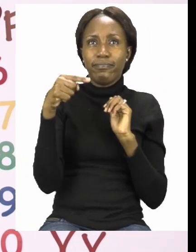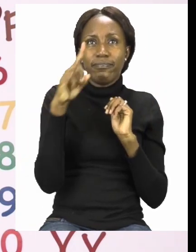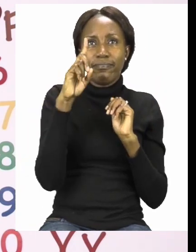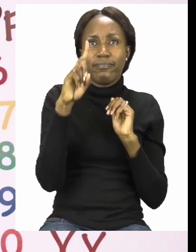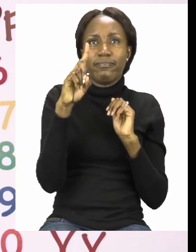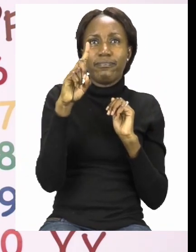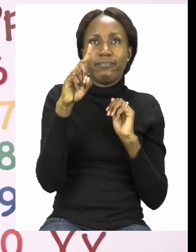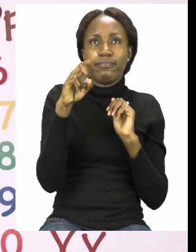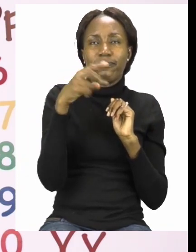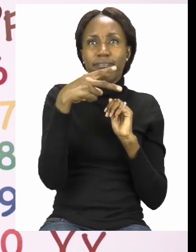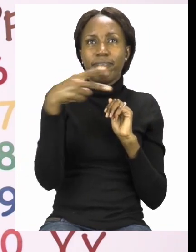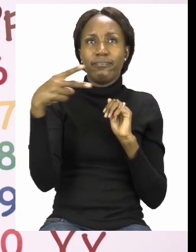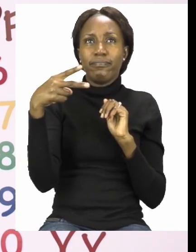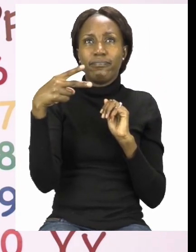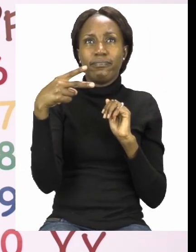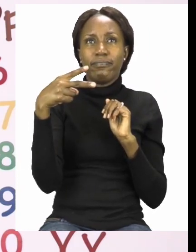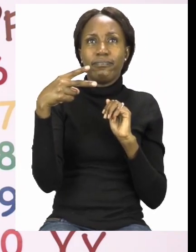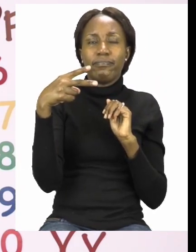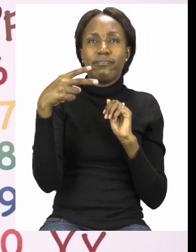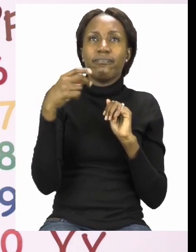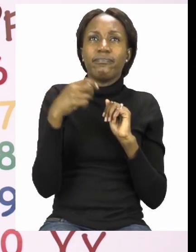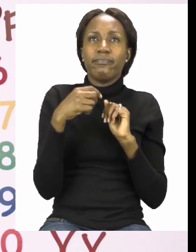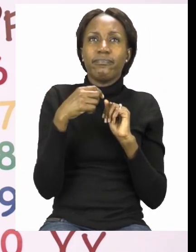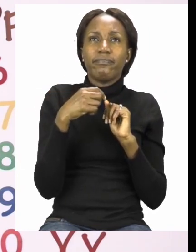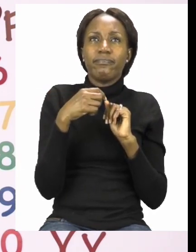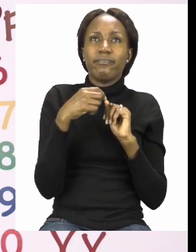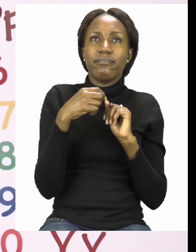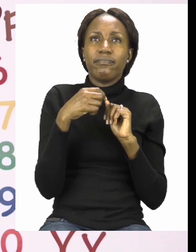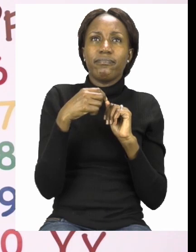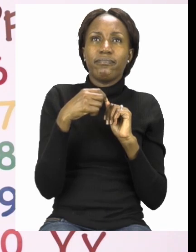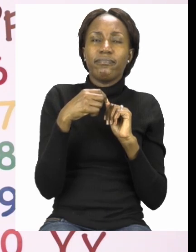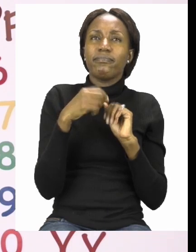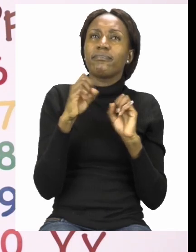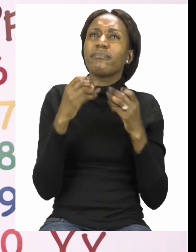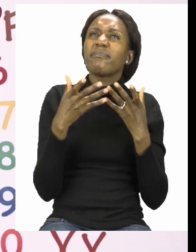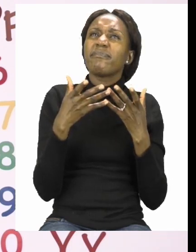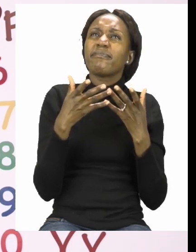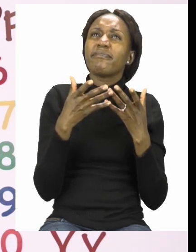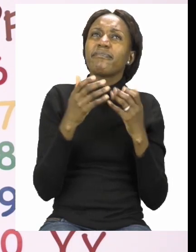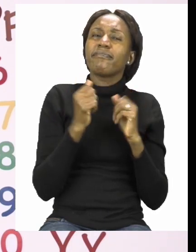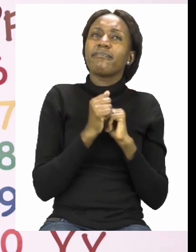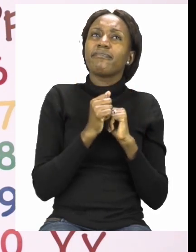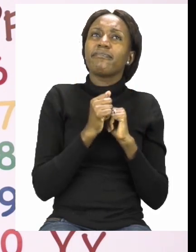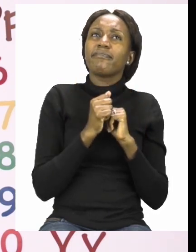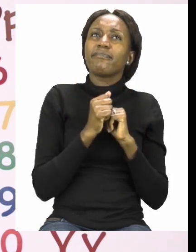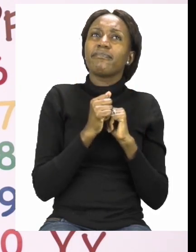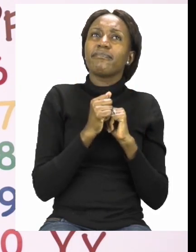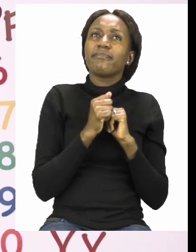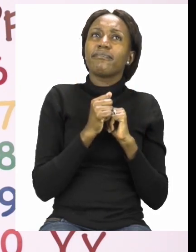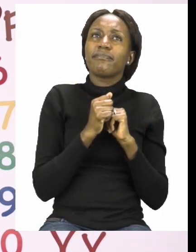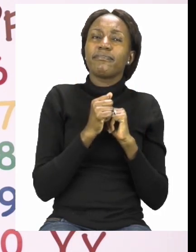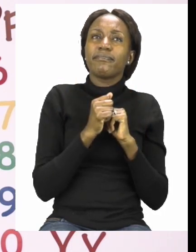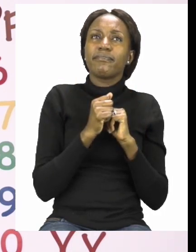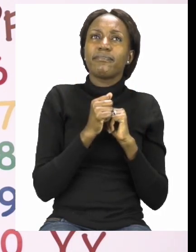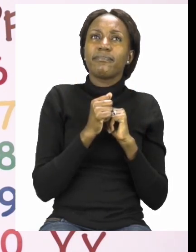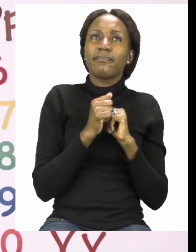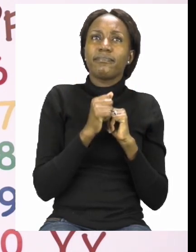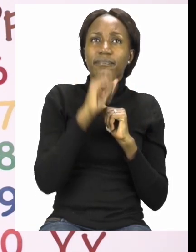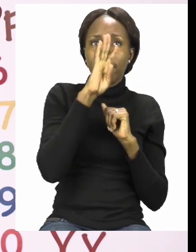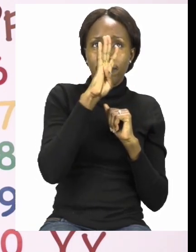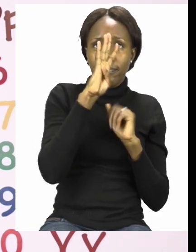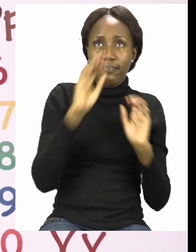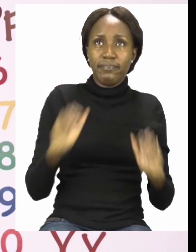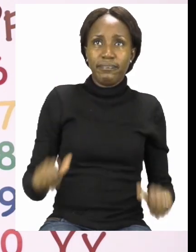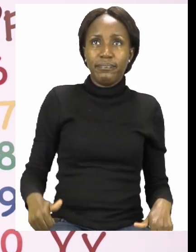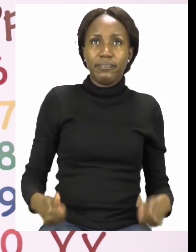1 equals. This is what we want to find out. So let's take a look. We have our